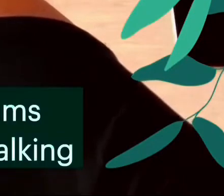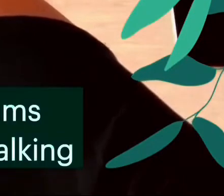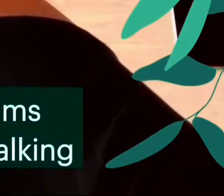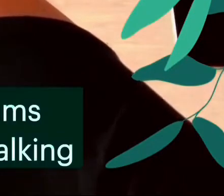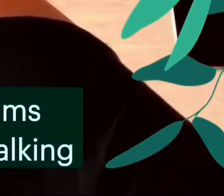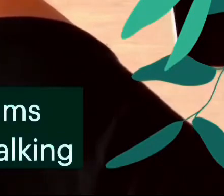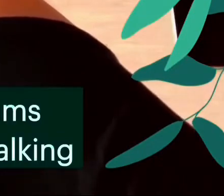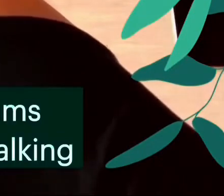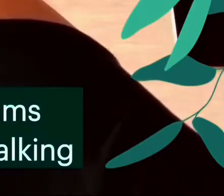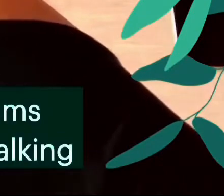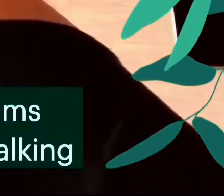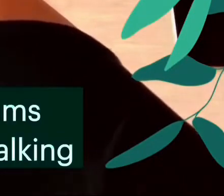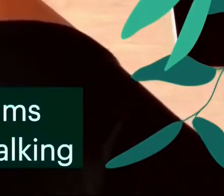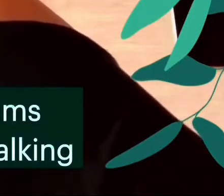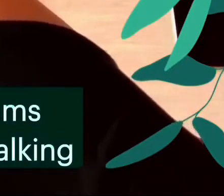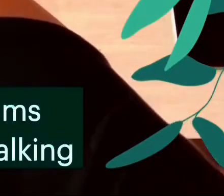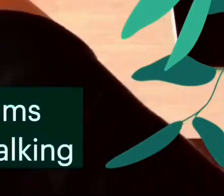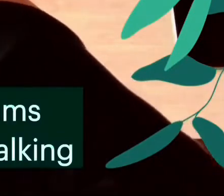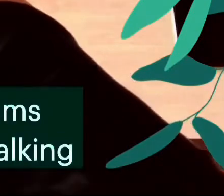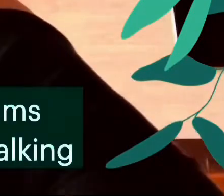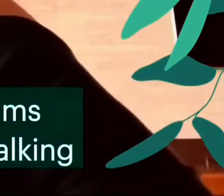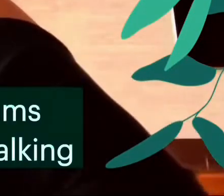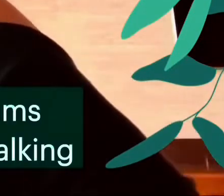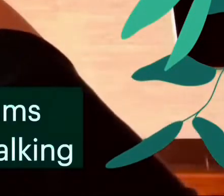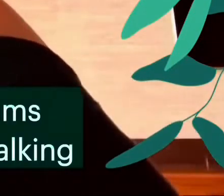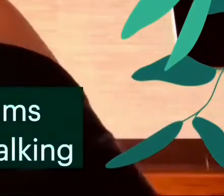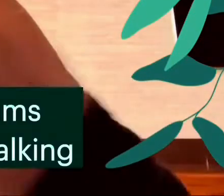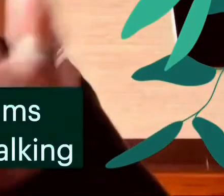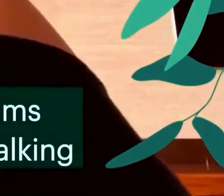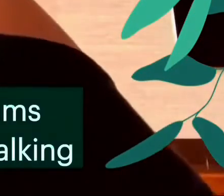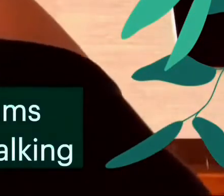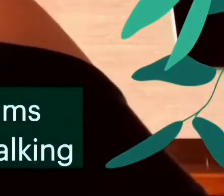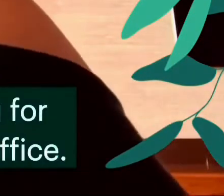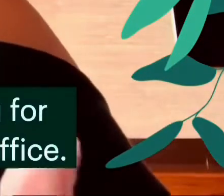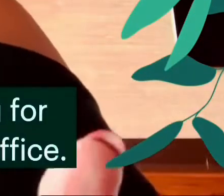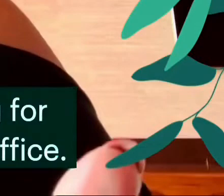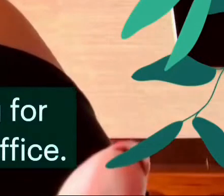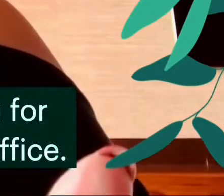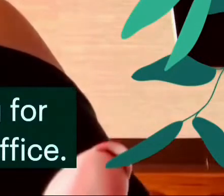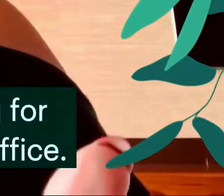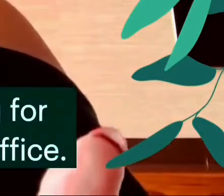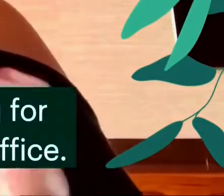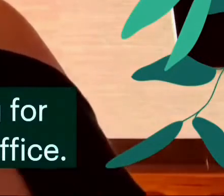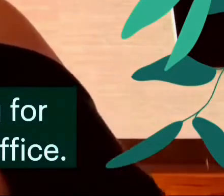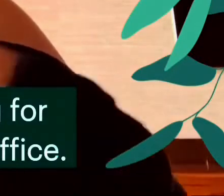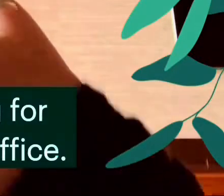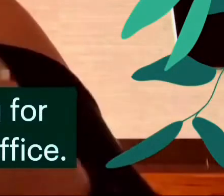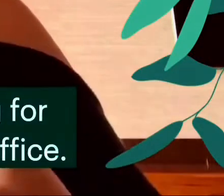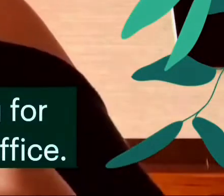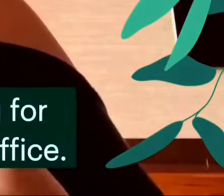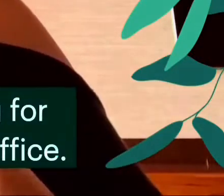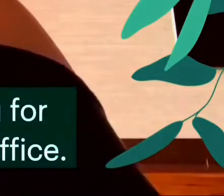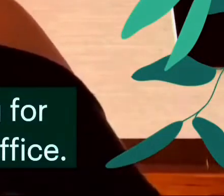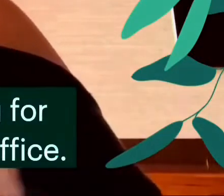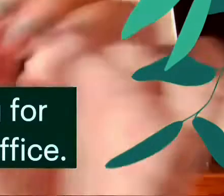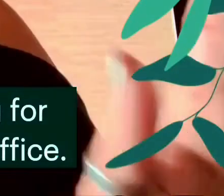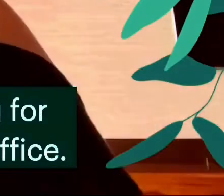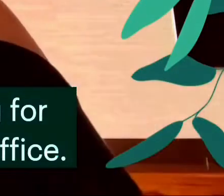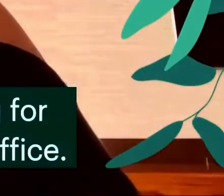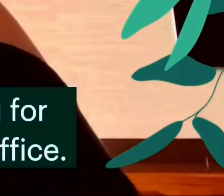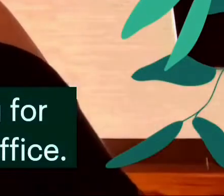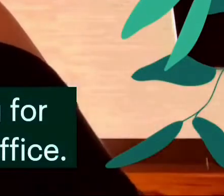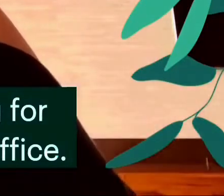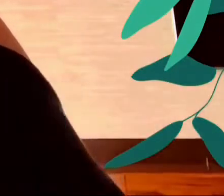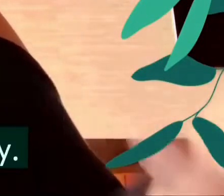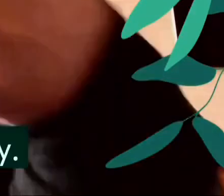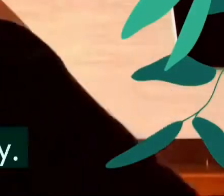and musicals and albums and designing clothing and trash talking on basketball courts and running for office and getting expelled